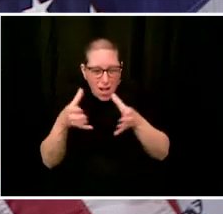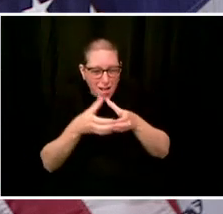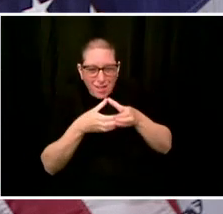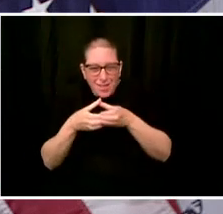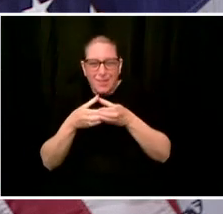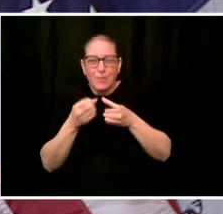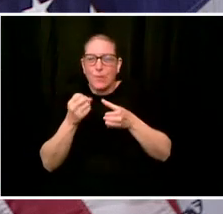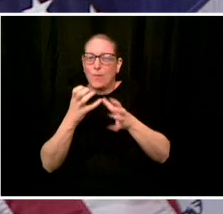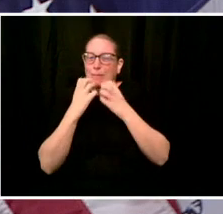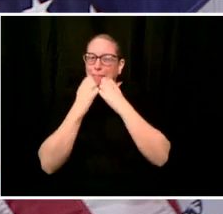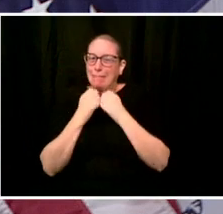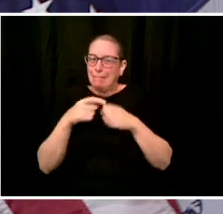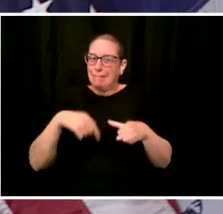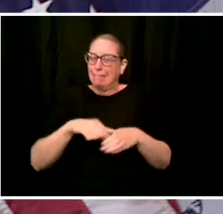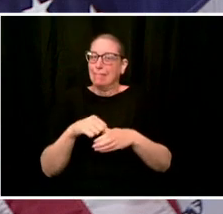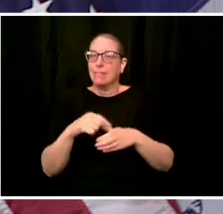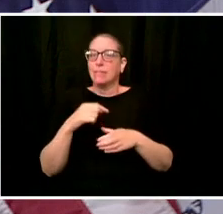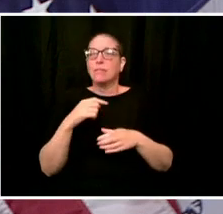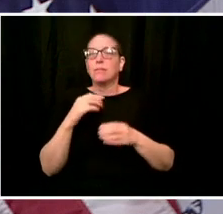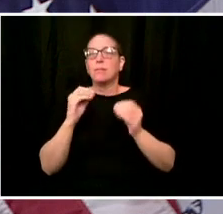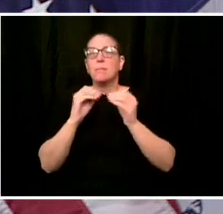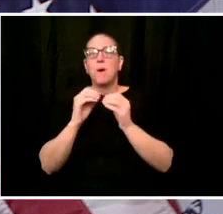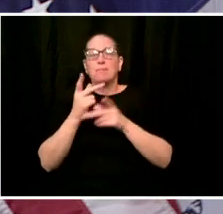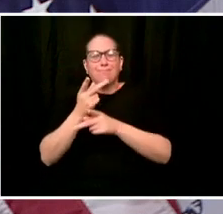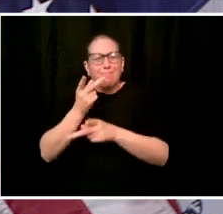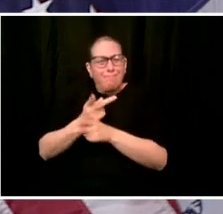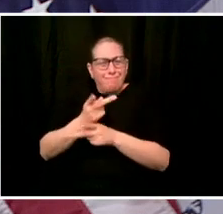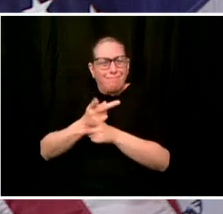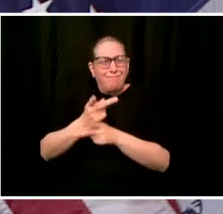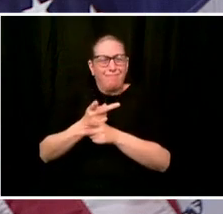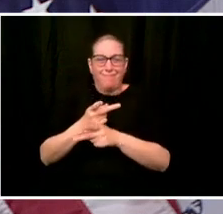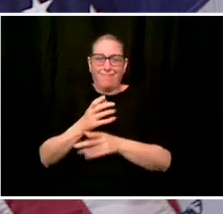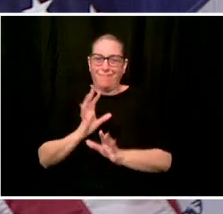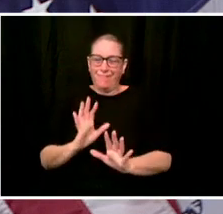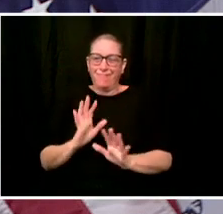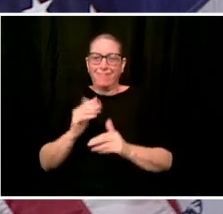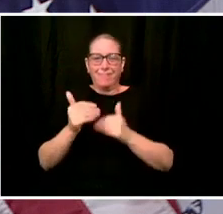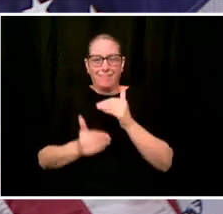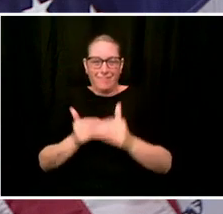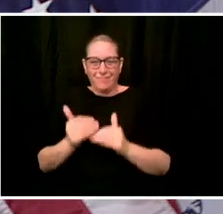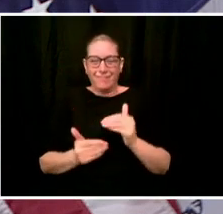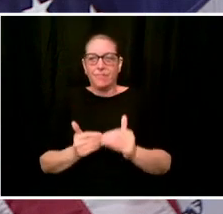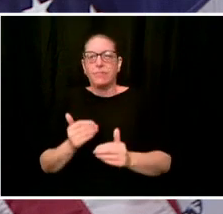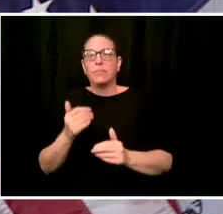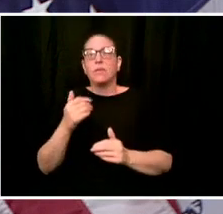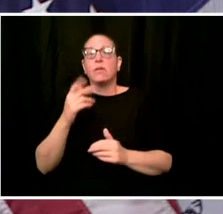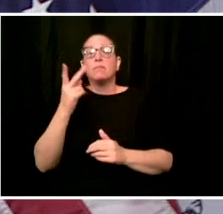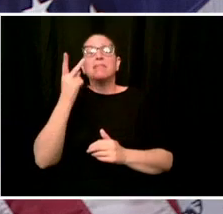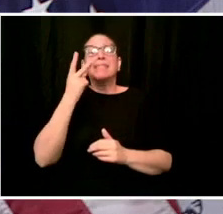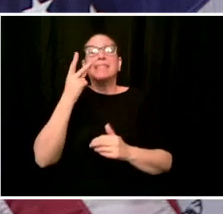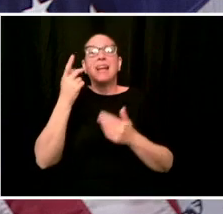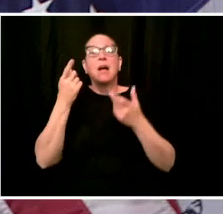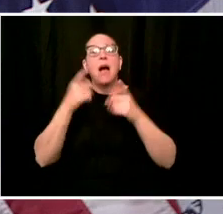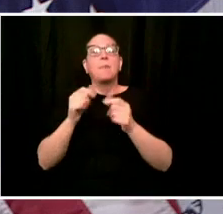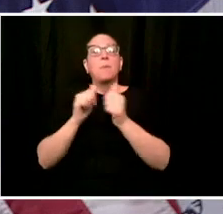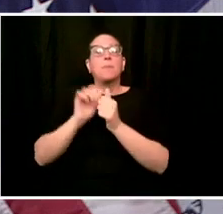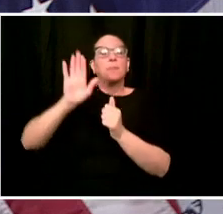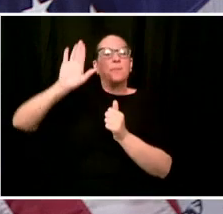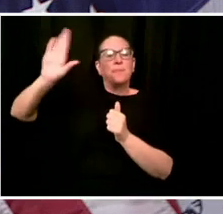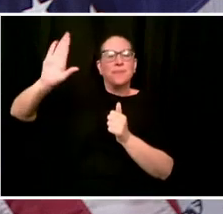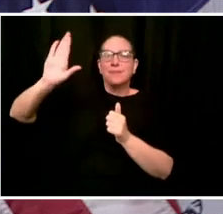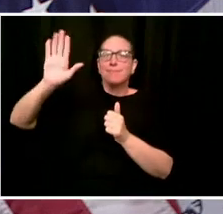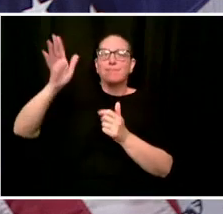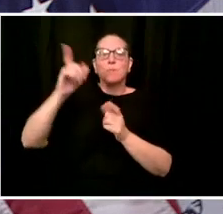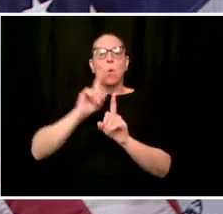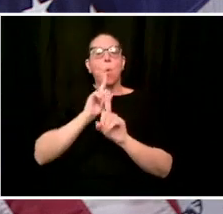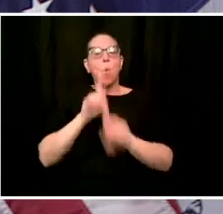when we see the codification in the executive order. Anything that the state puts out, we're